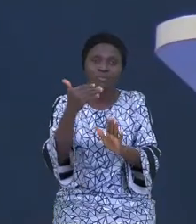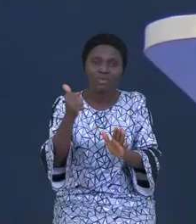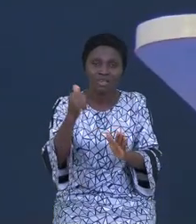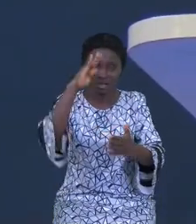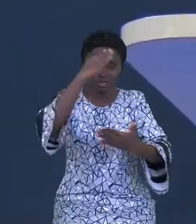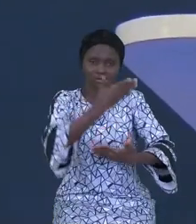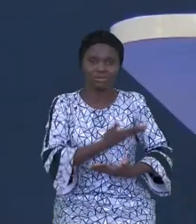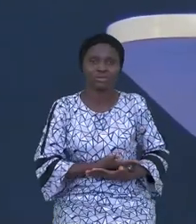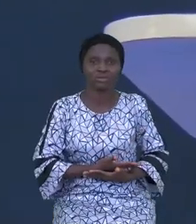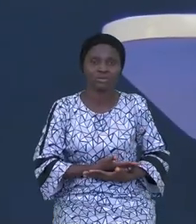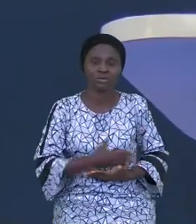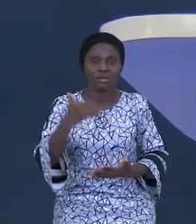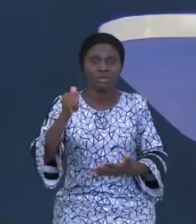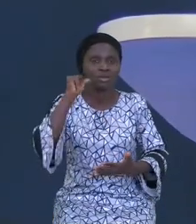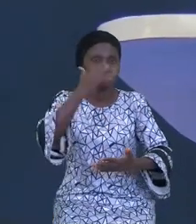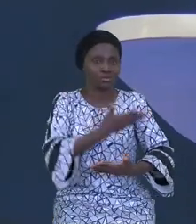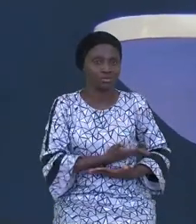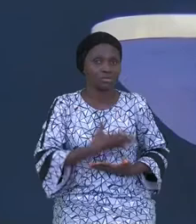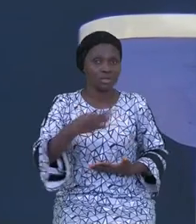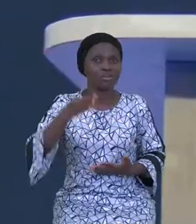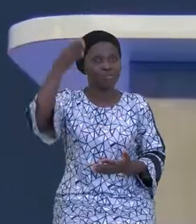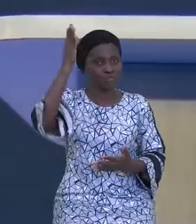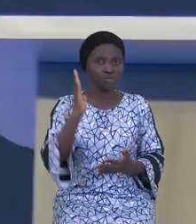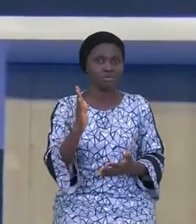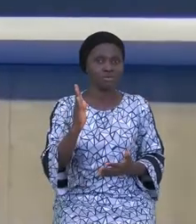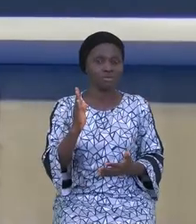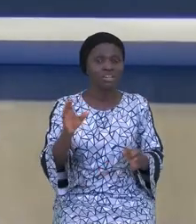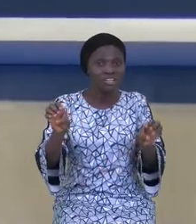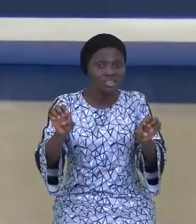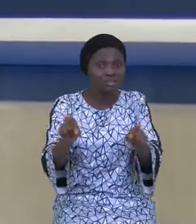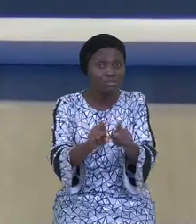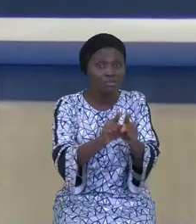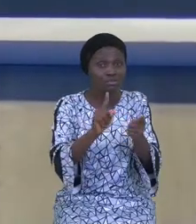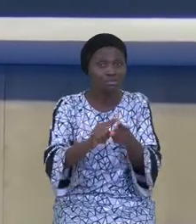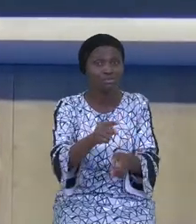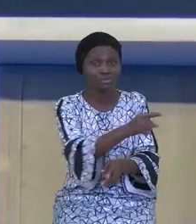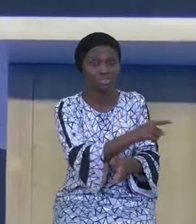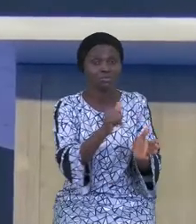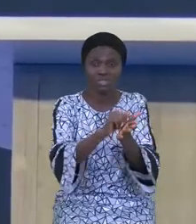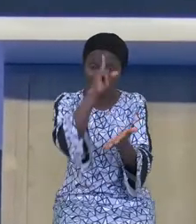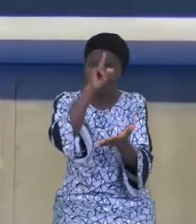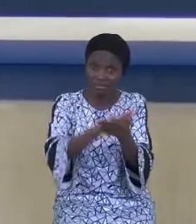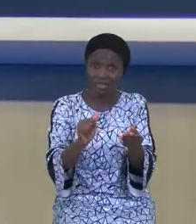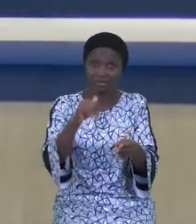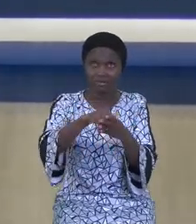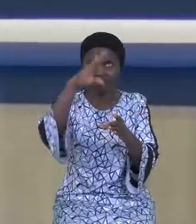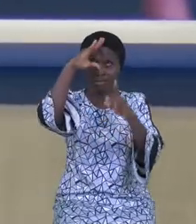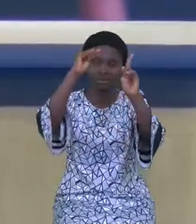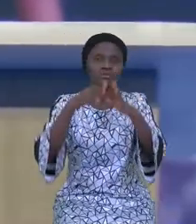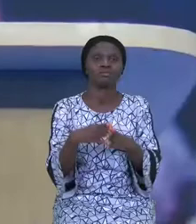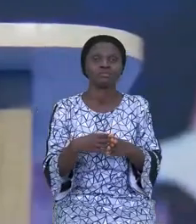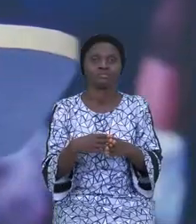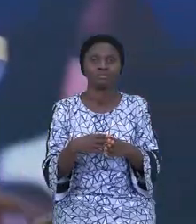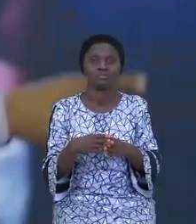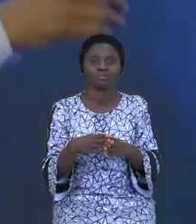son, a daughter of God, even to them that believed on his